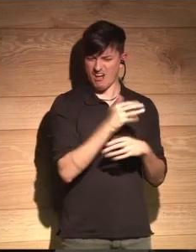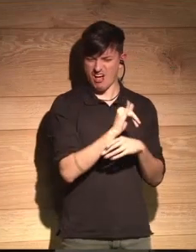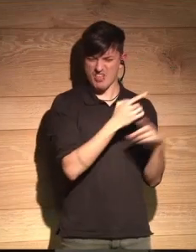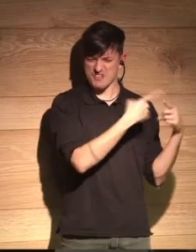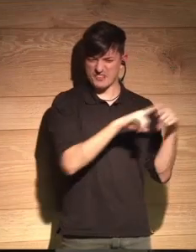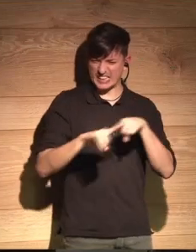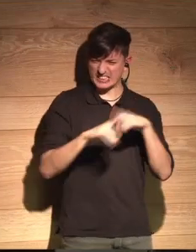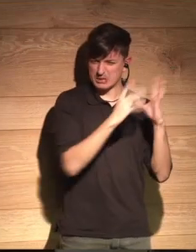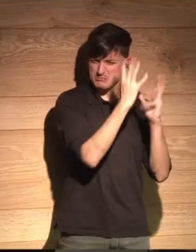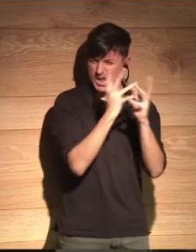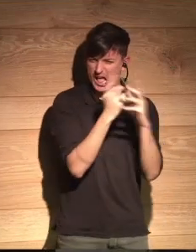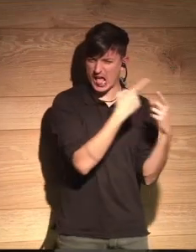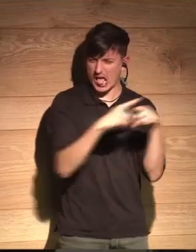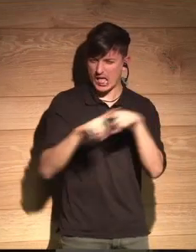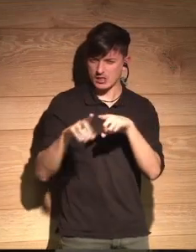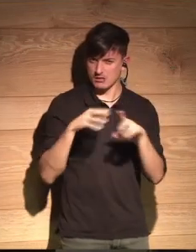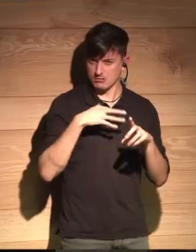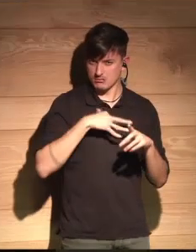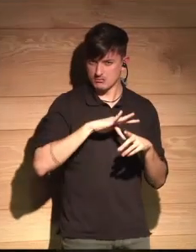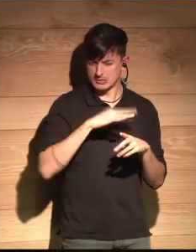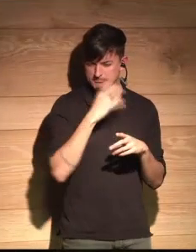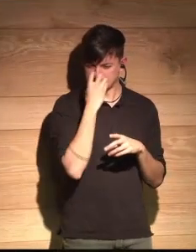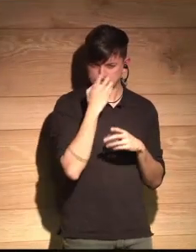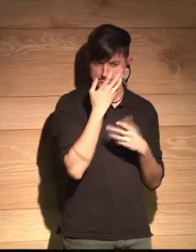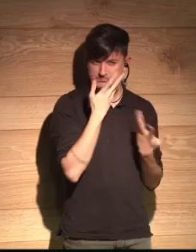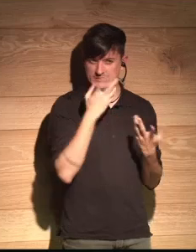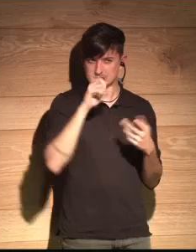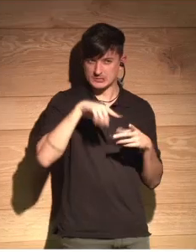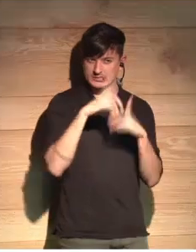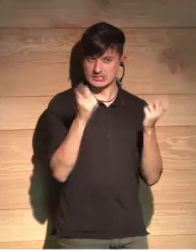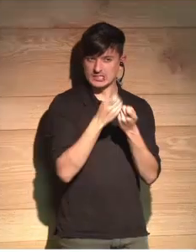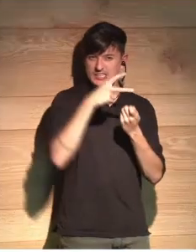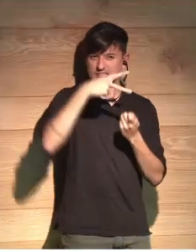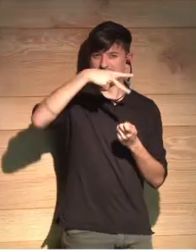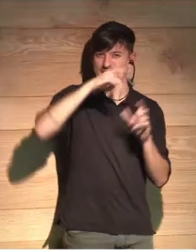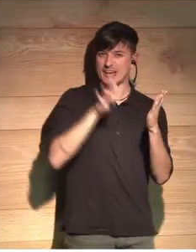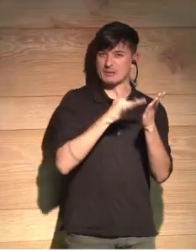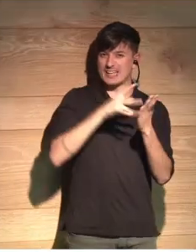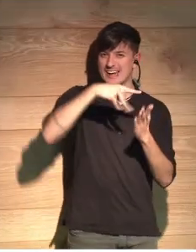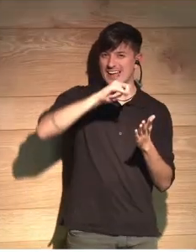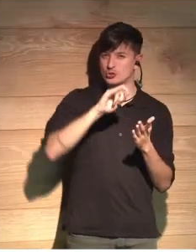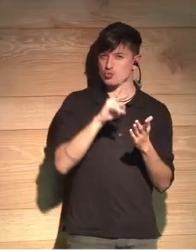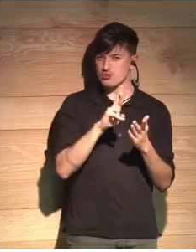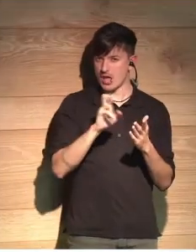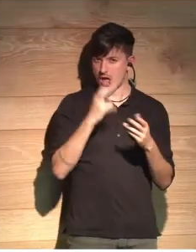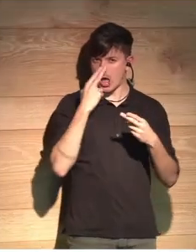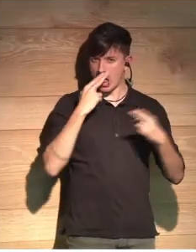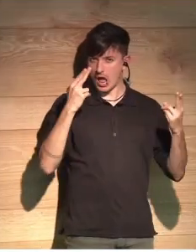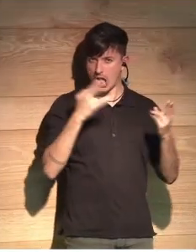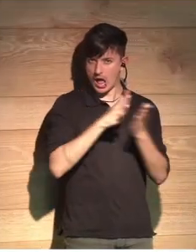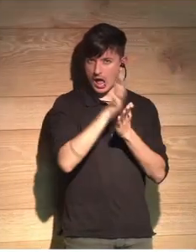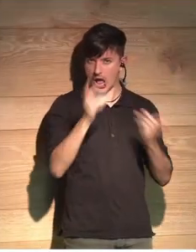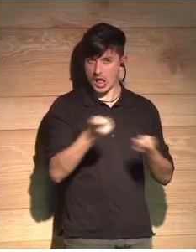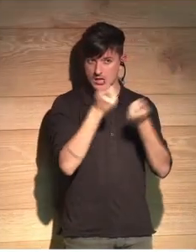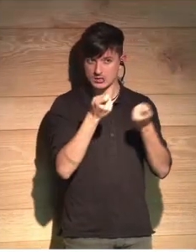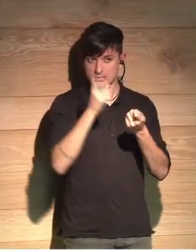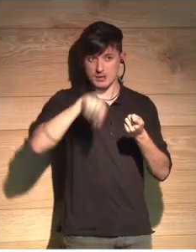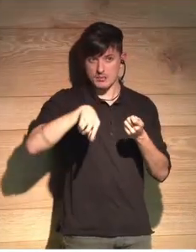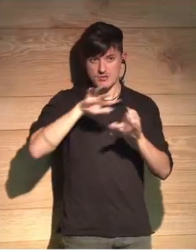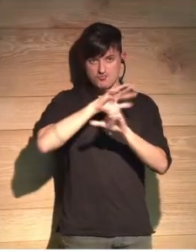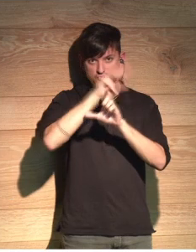was in Nature, and if you're interested, the paper is from a year ago, it's available on the site. Now, other things. Now, I'll show you now at the moment,